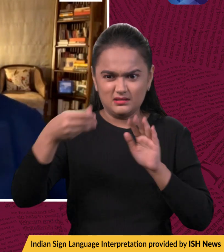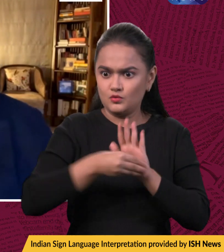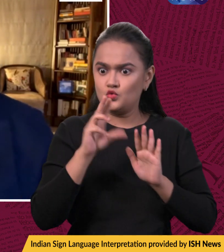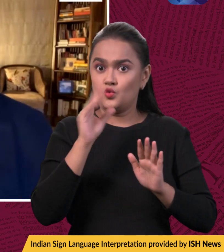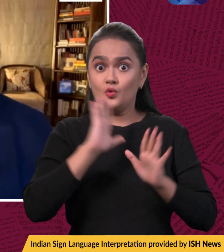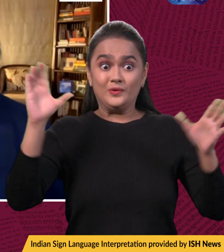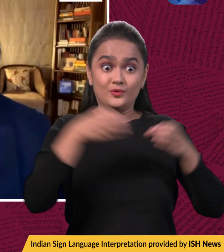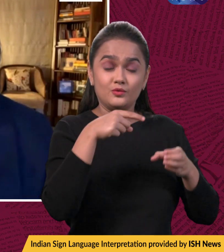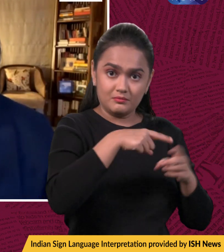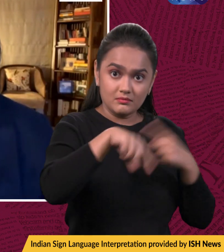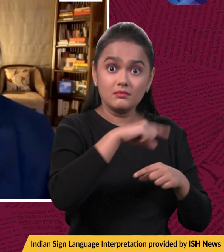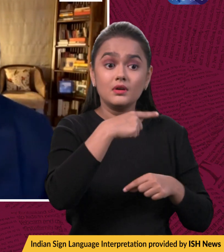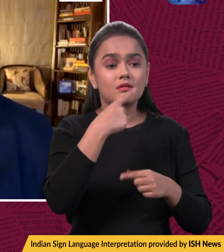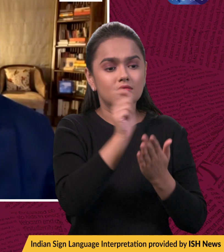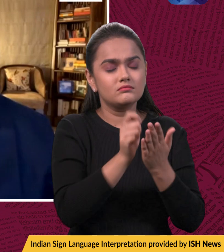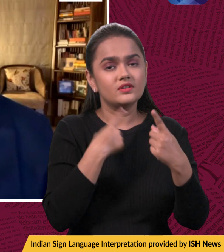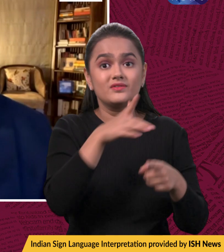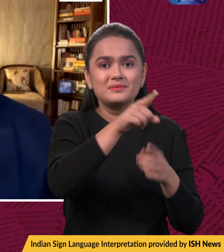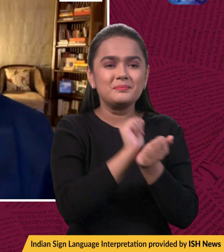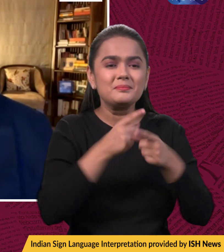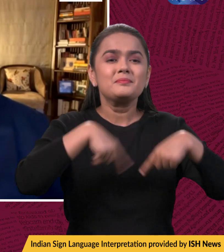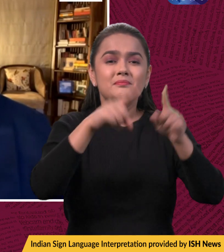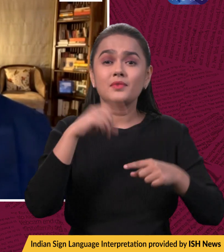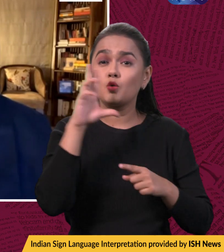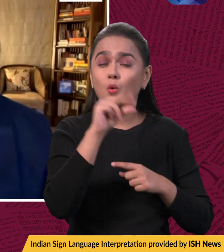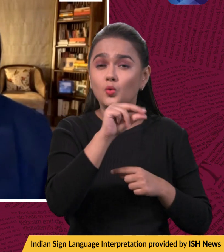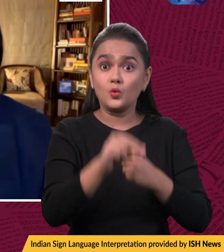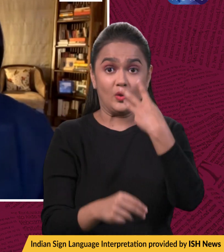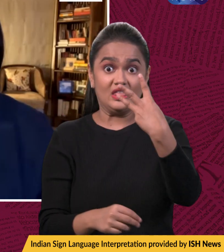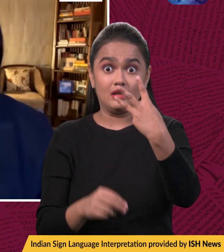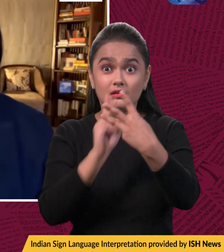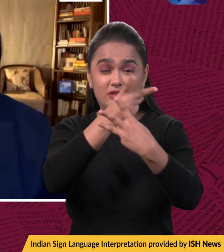him, and 3 non-bailable warrants that have been issued by the court.